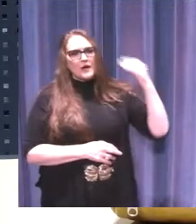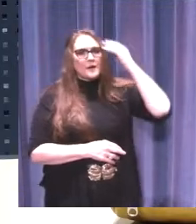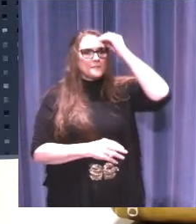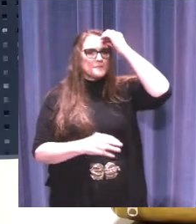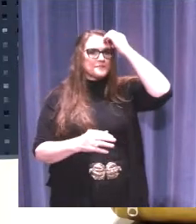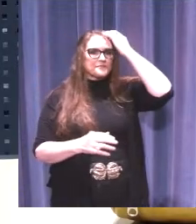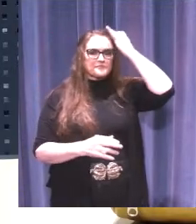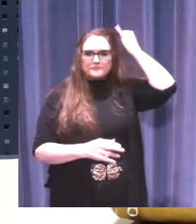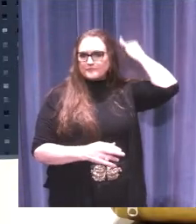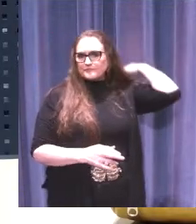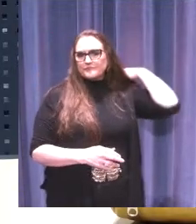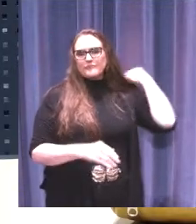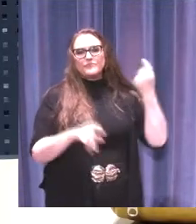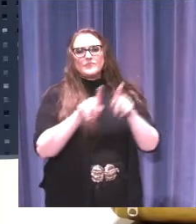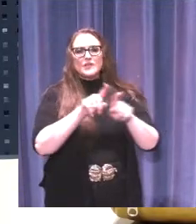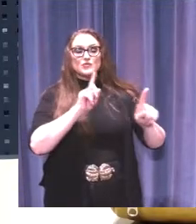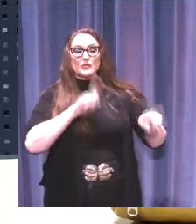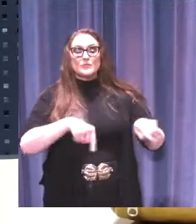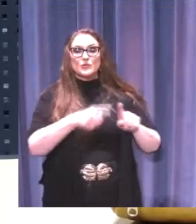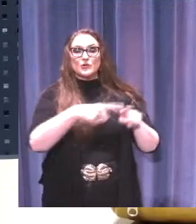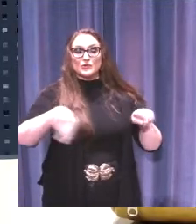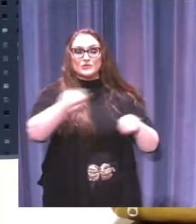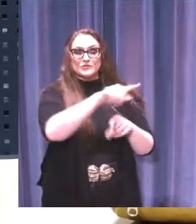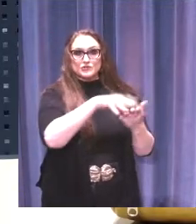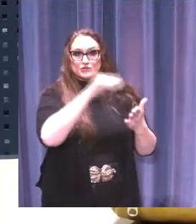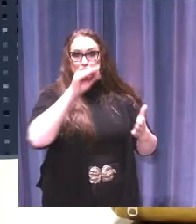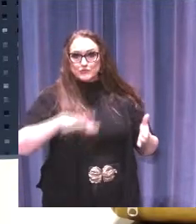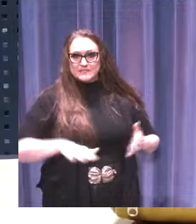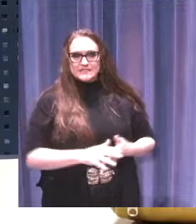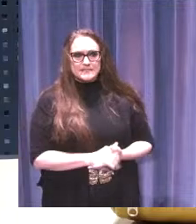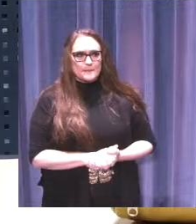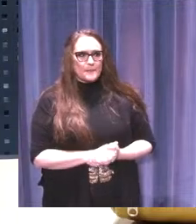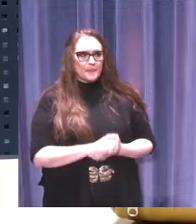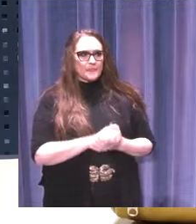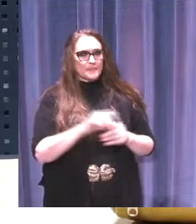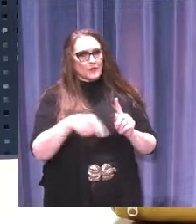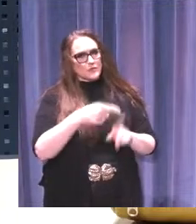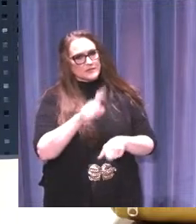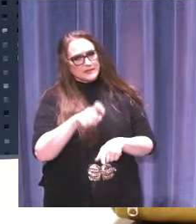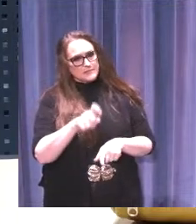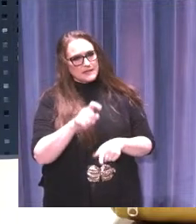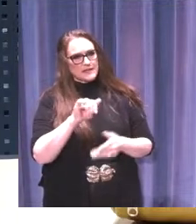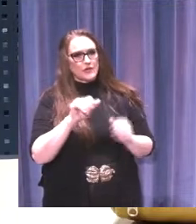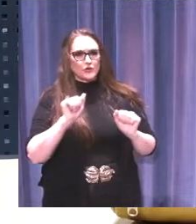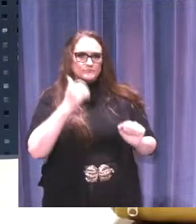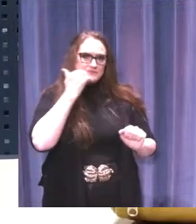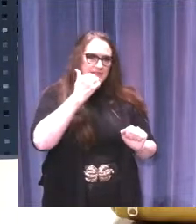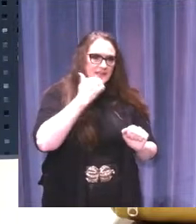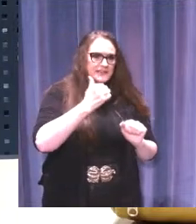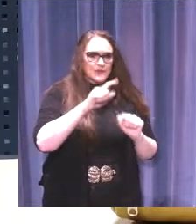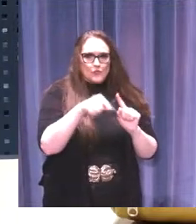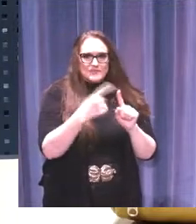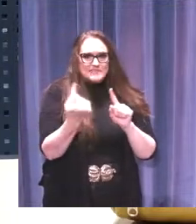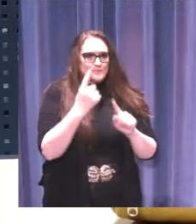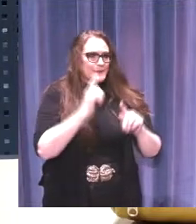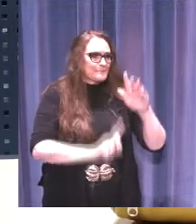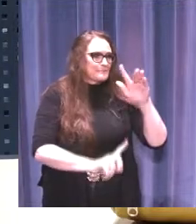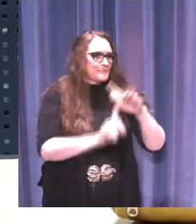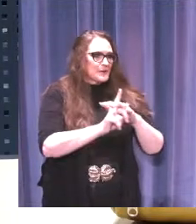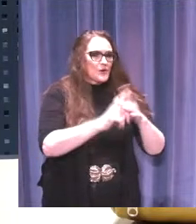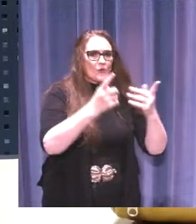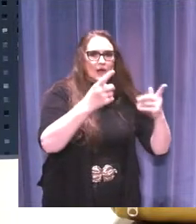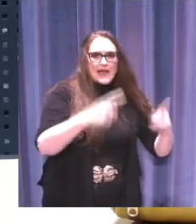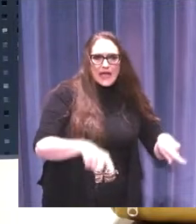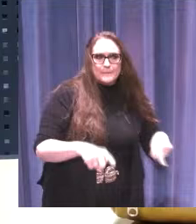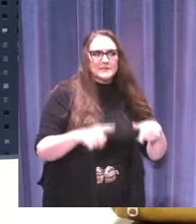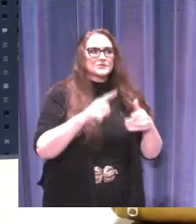Also, it's reported to students when need be. That could be daily whenever something happens. What happened and what's